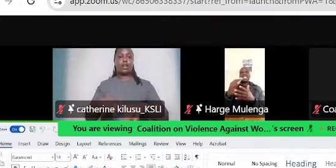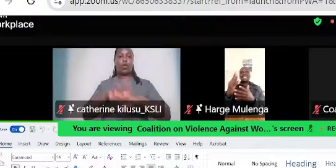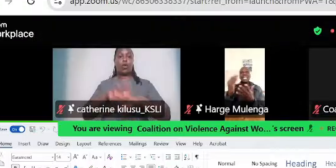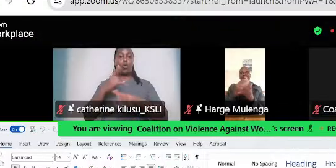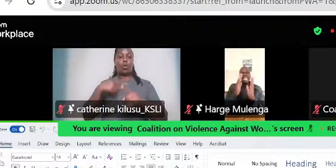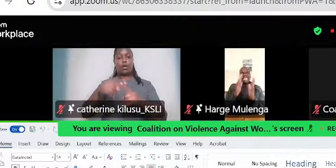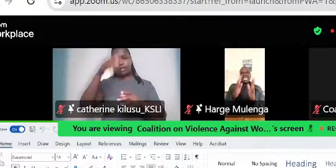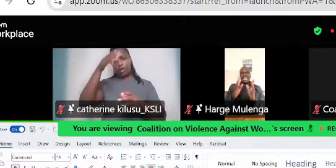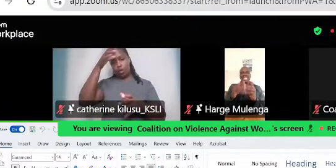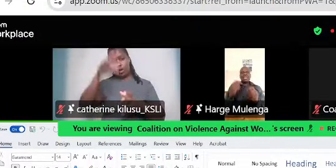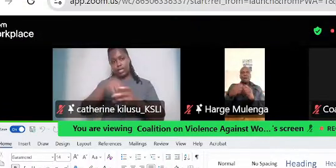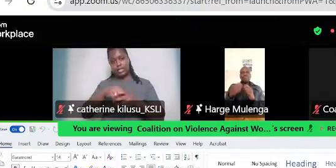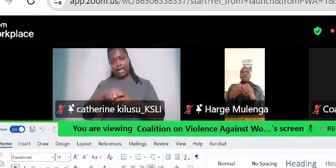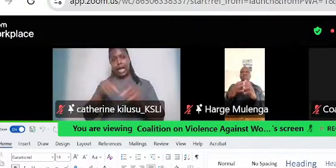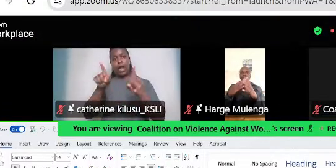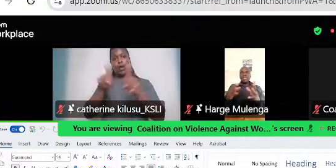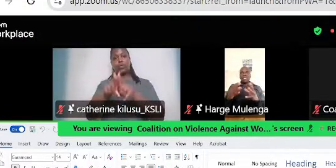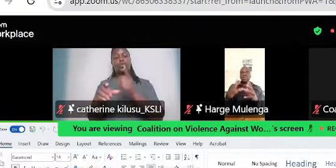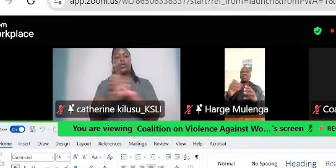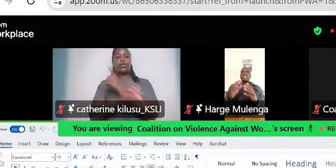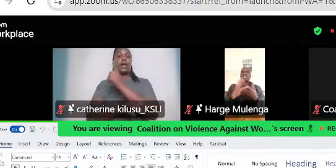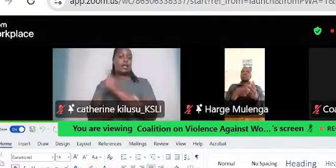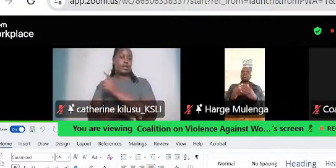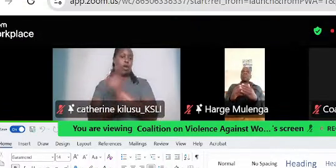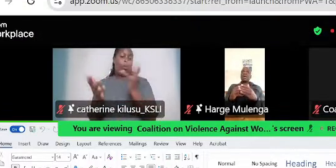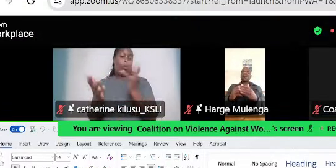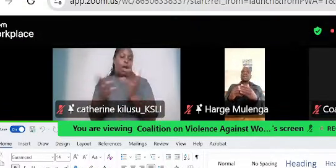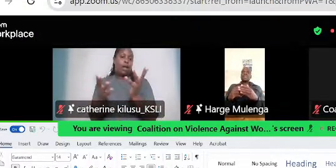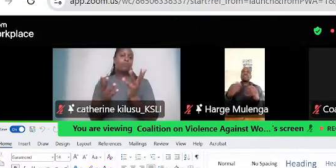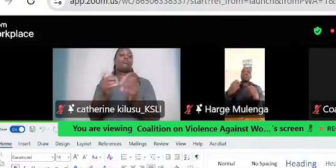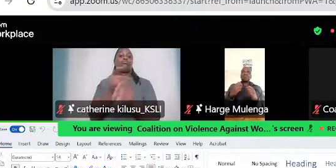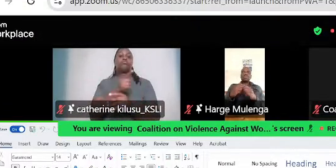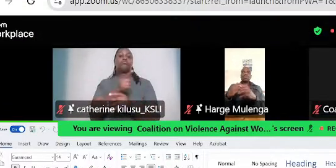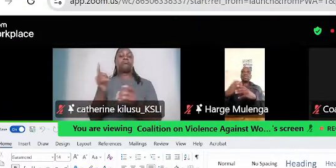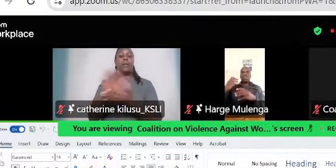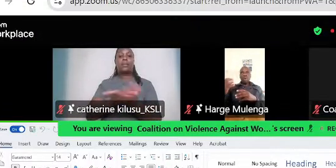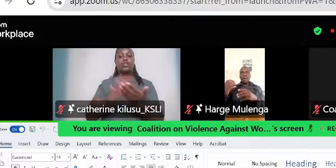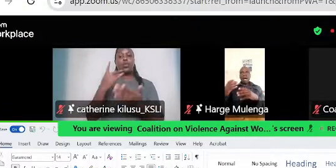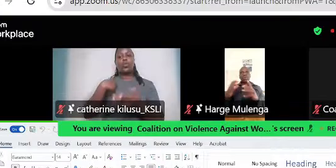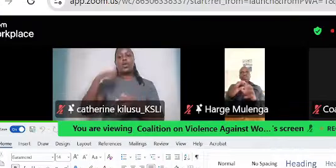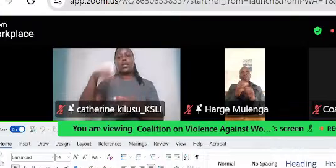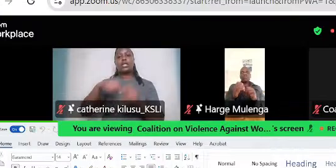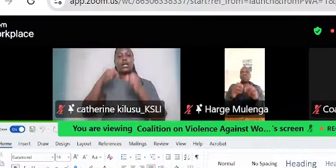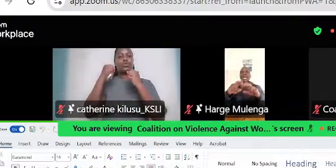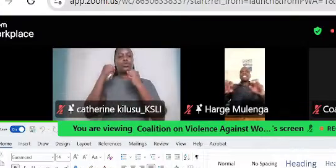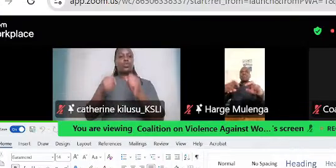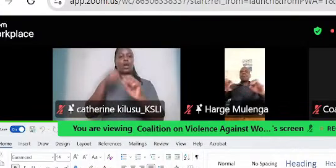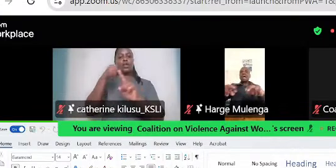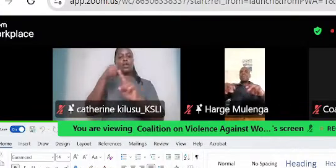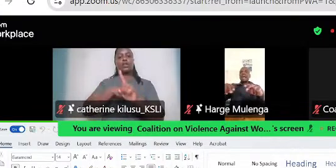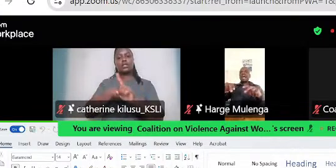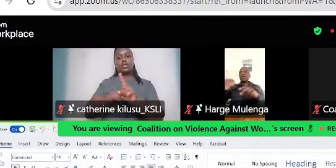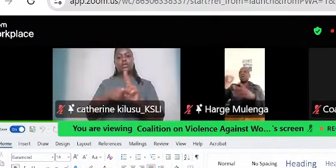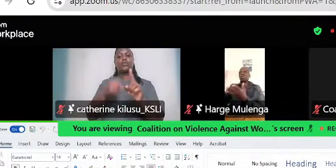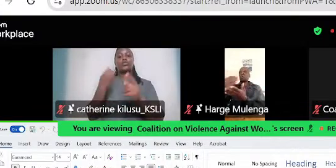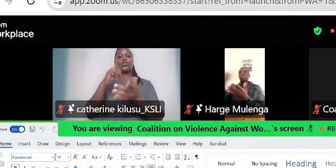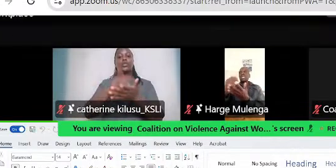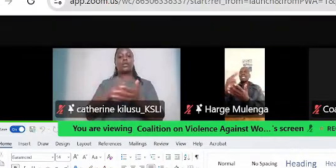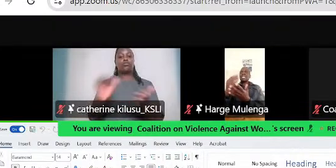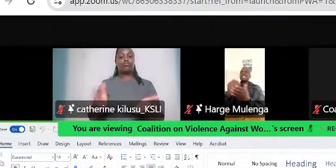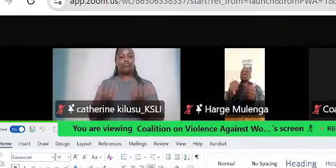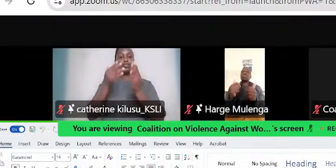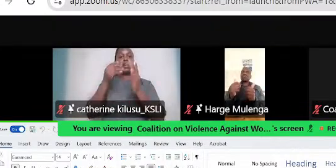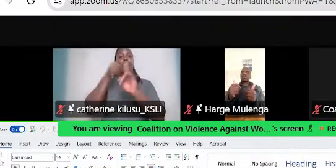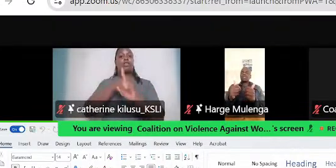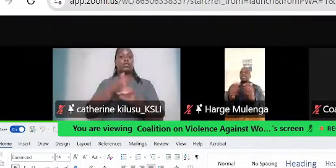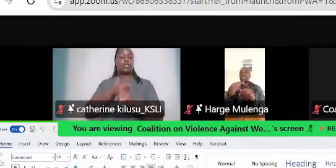countries that one might be based on. So we need stronger advocacy, and in order to strengthen that advocacy, it needs to